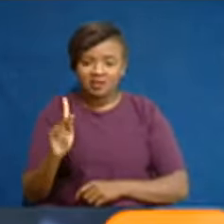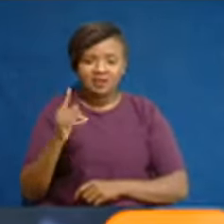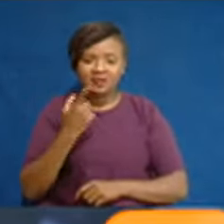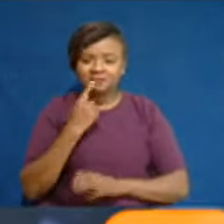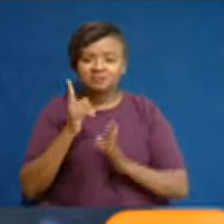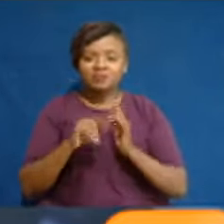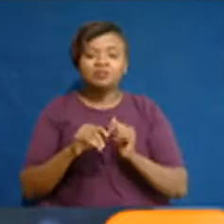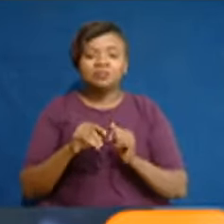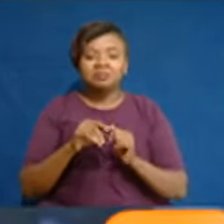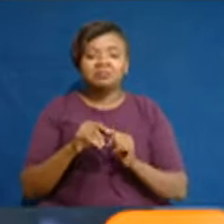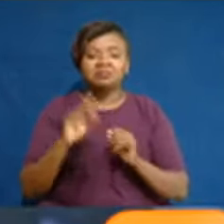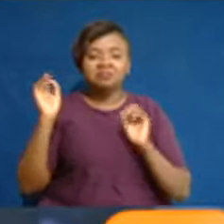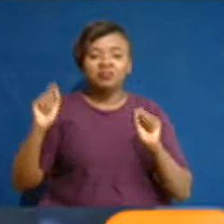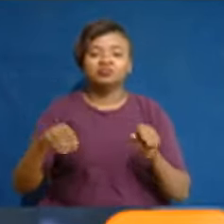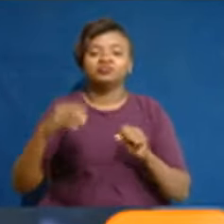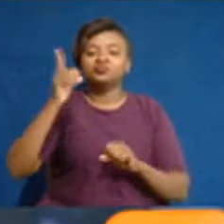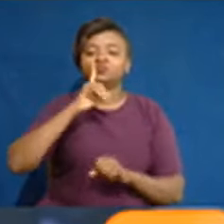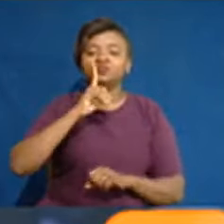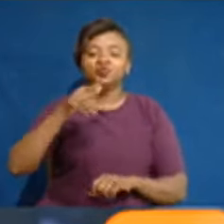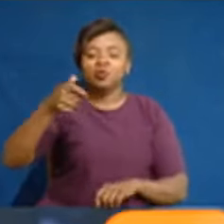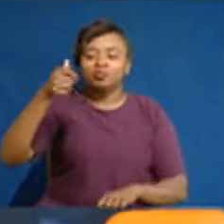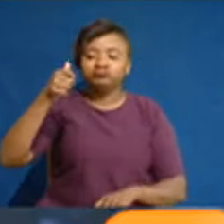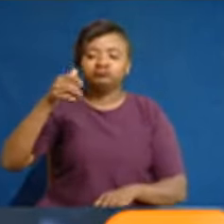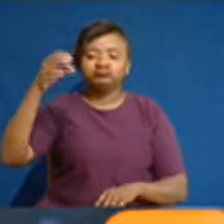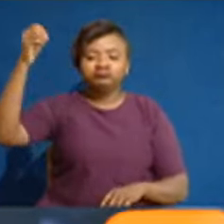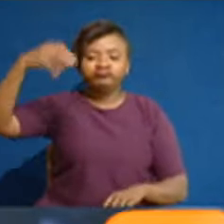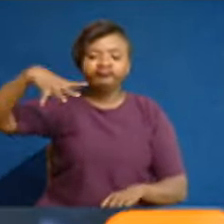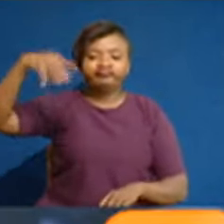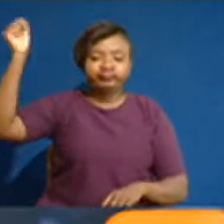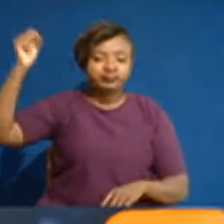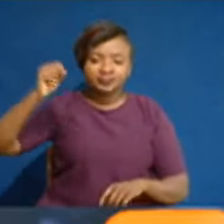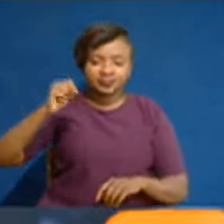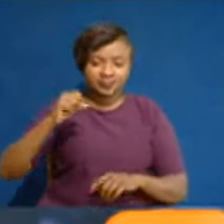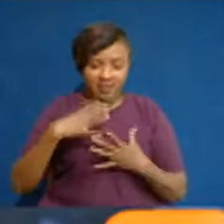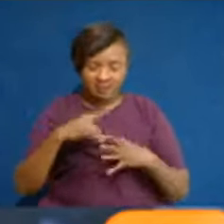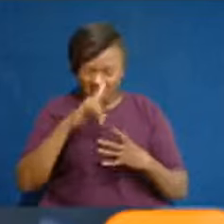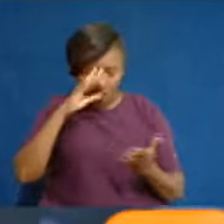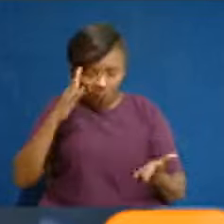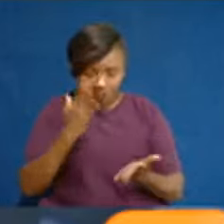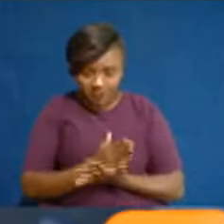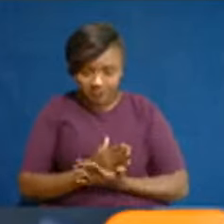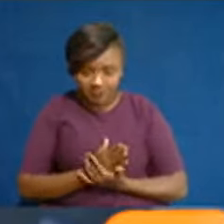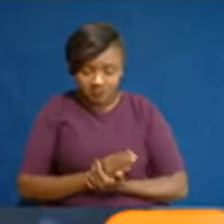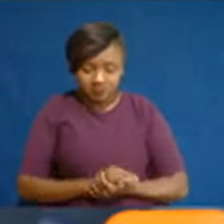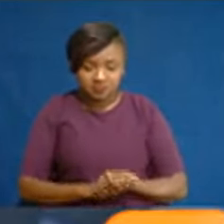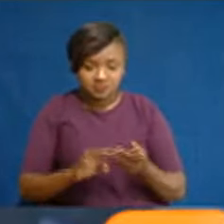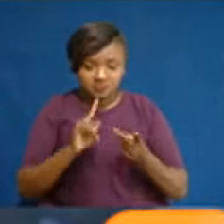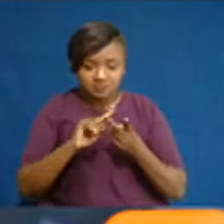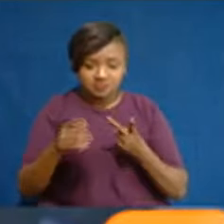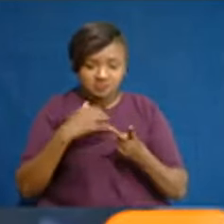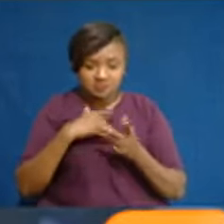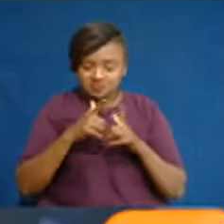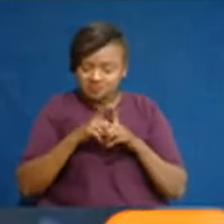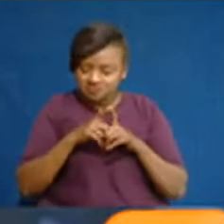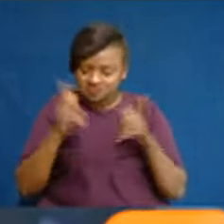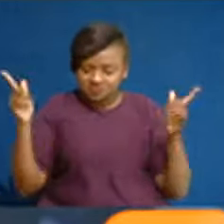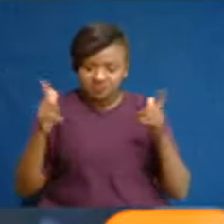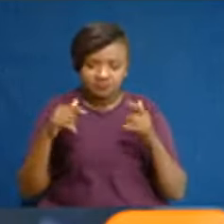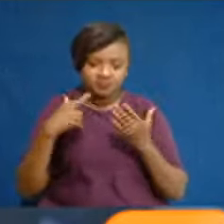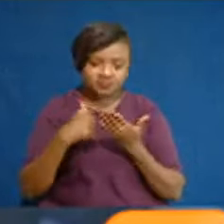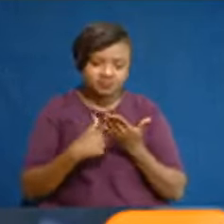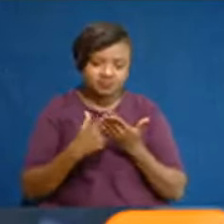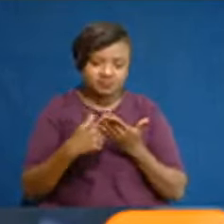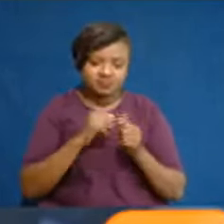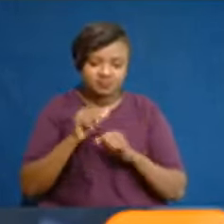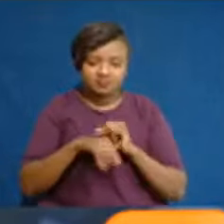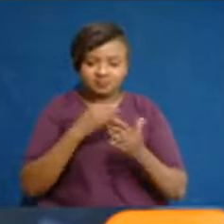problem, and it's only him who can fix that. Secondly, there's been a huge amount of debate about the finance bill,